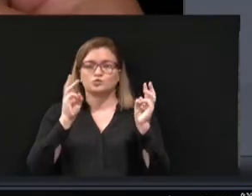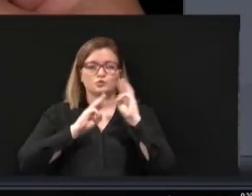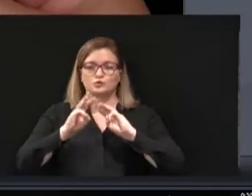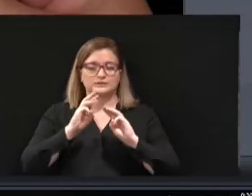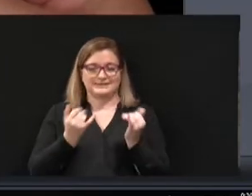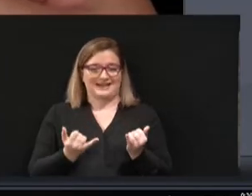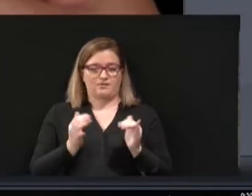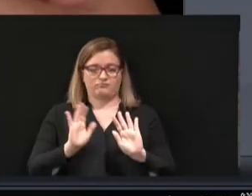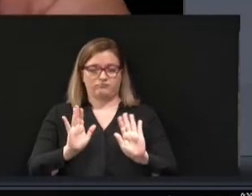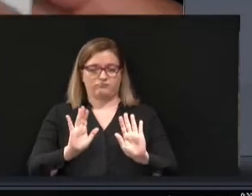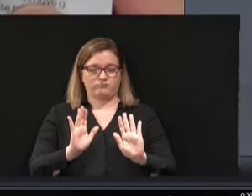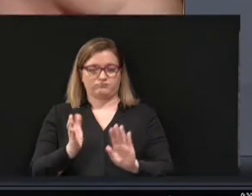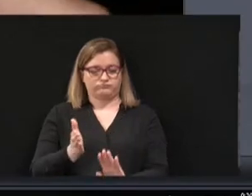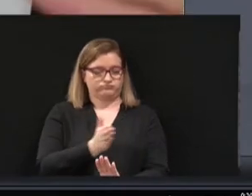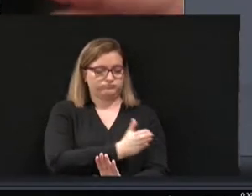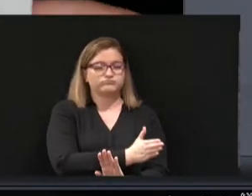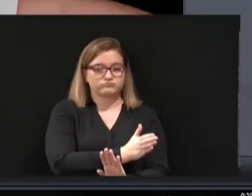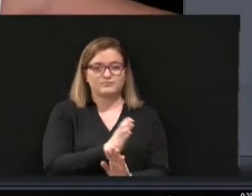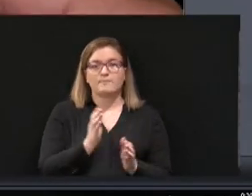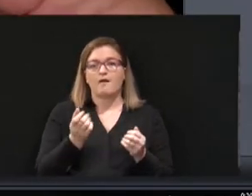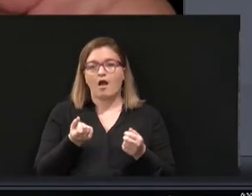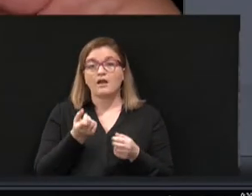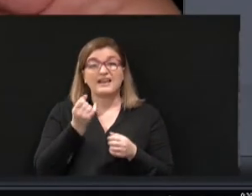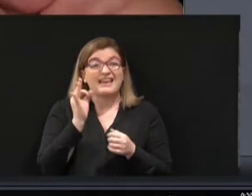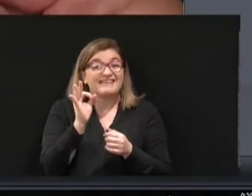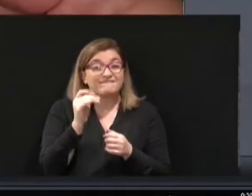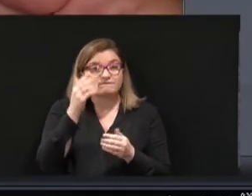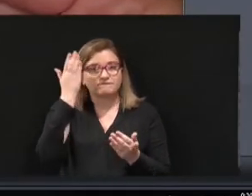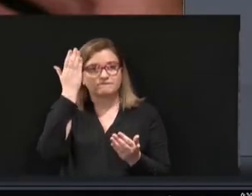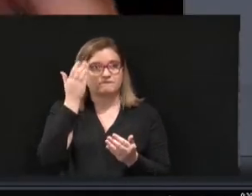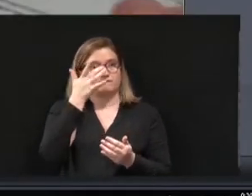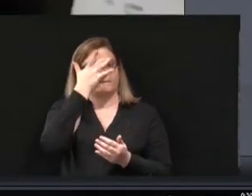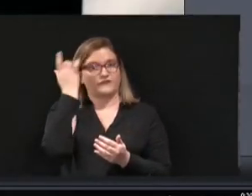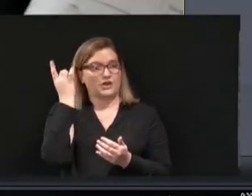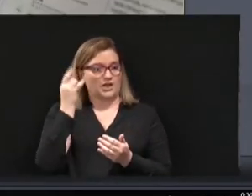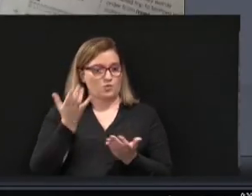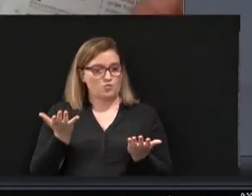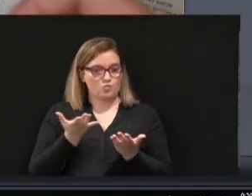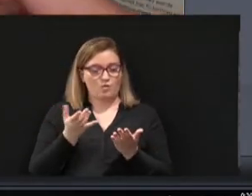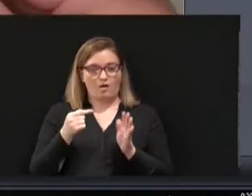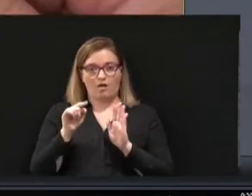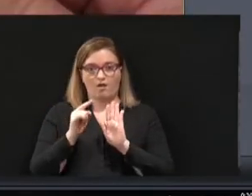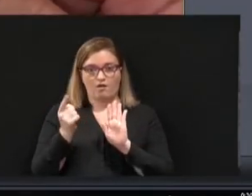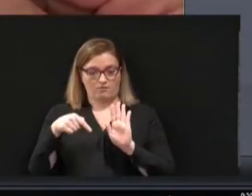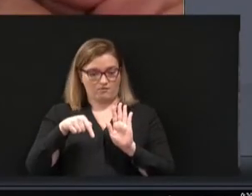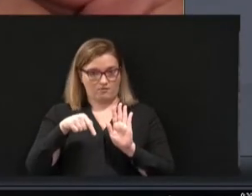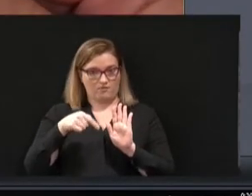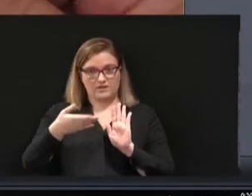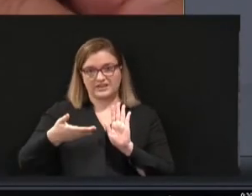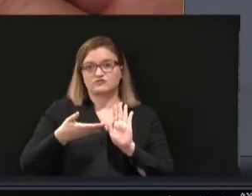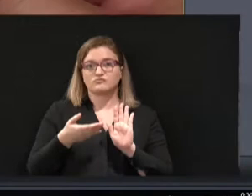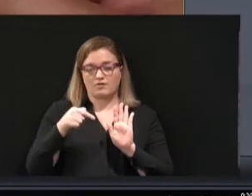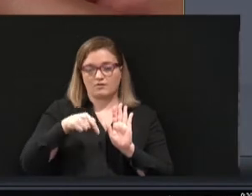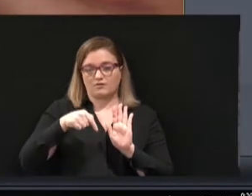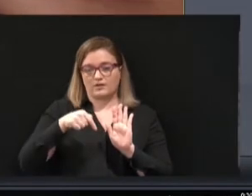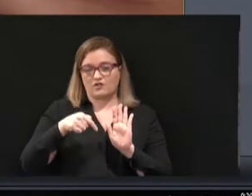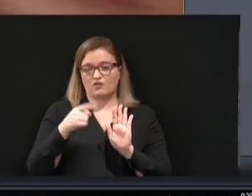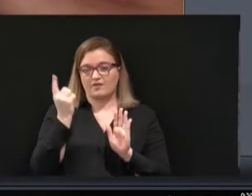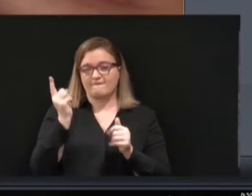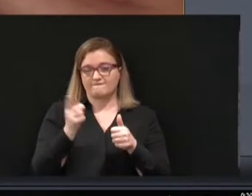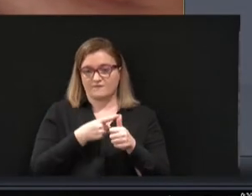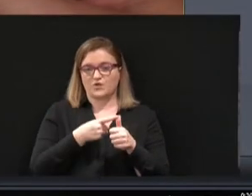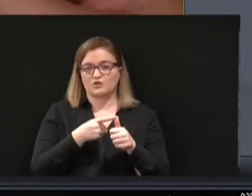all right here on this first card. On the back is some thanks and some contact information. These are